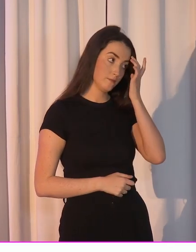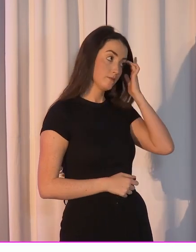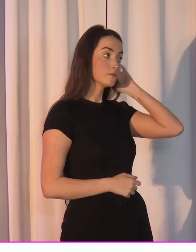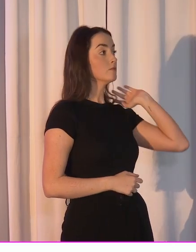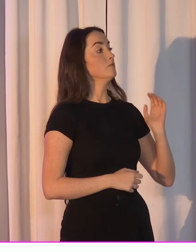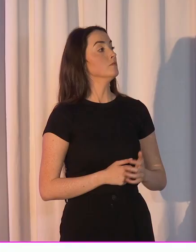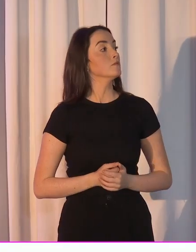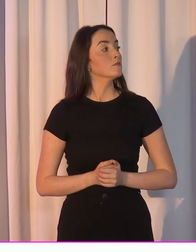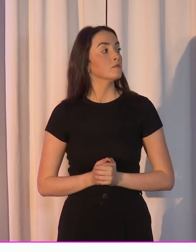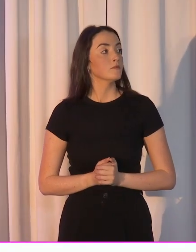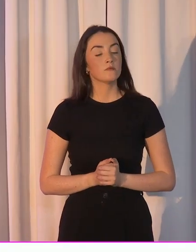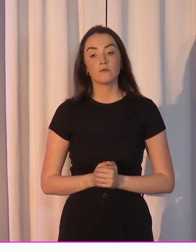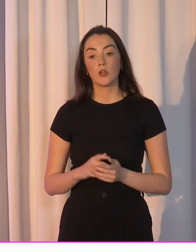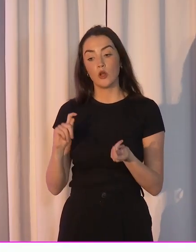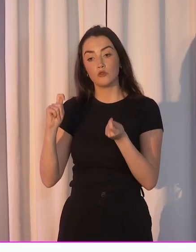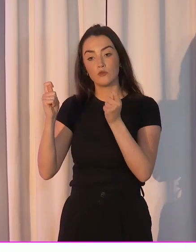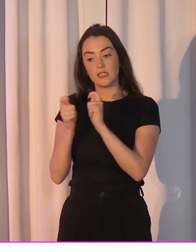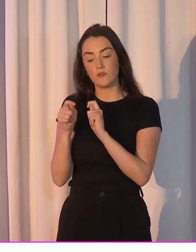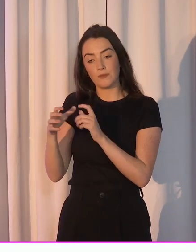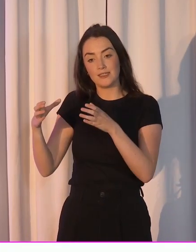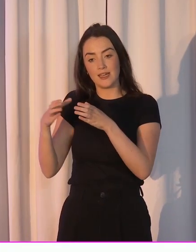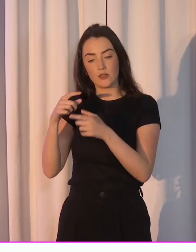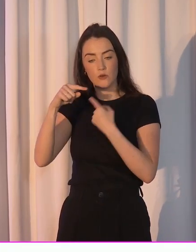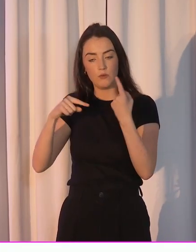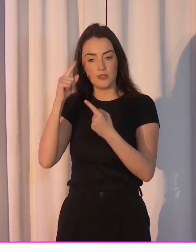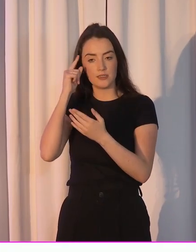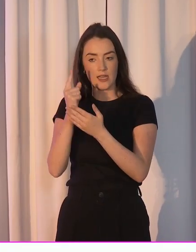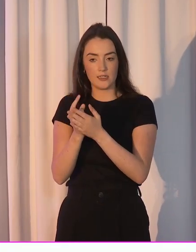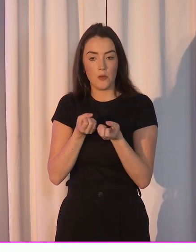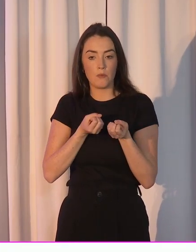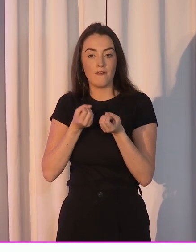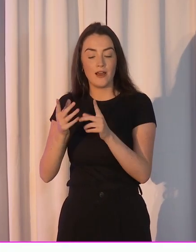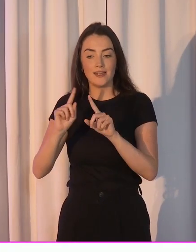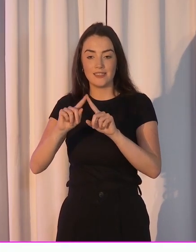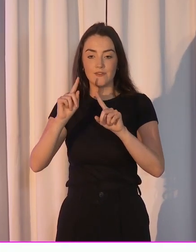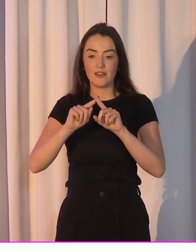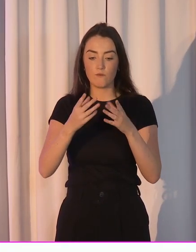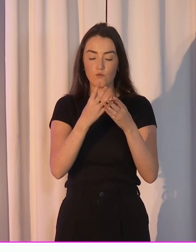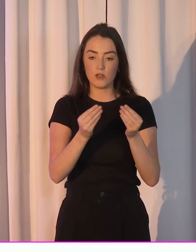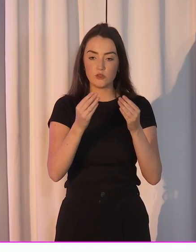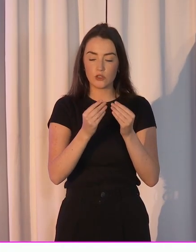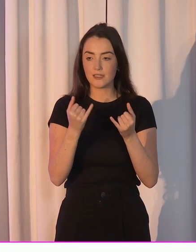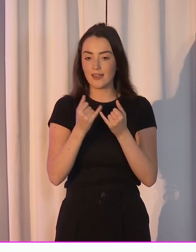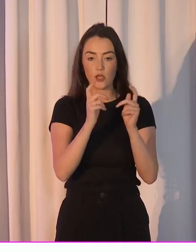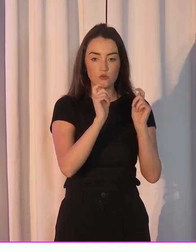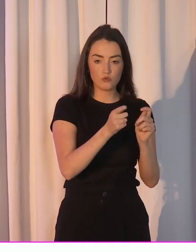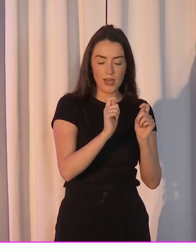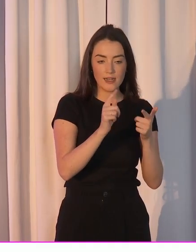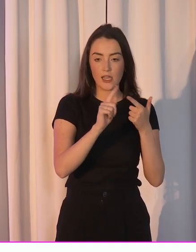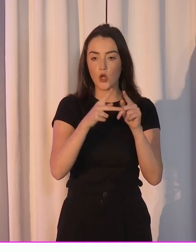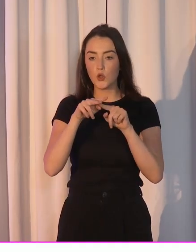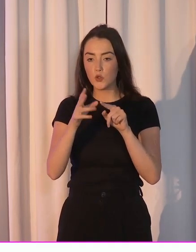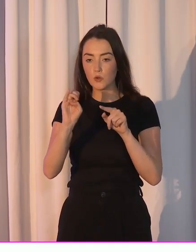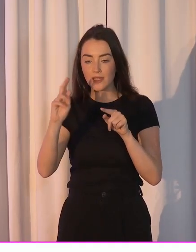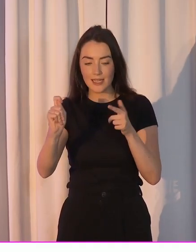So to transform the sector, we're doing this by providing comprehensive resources such as training, toolkits